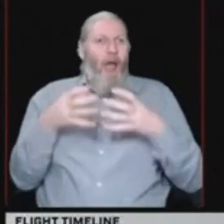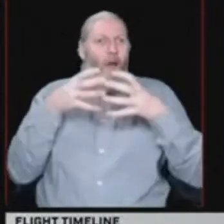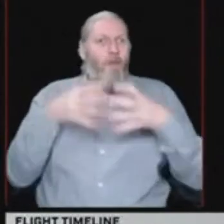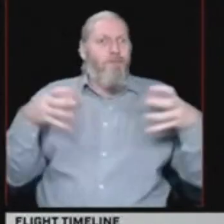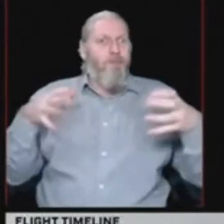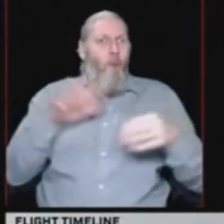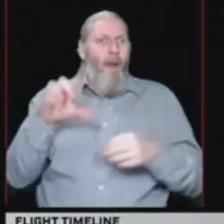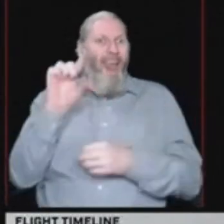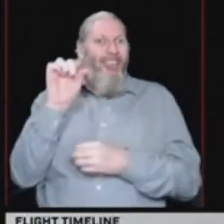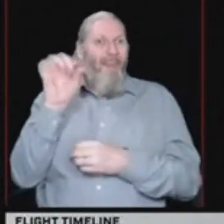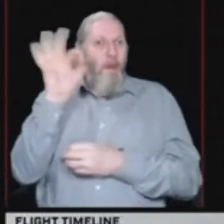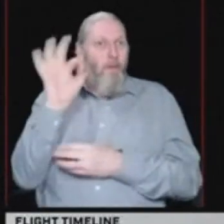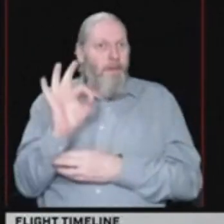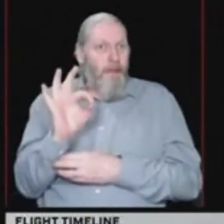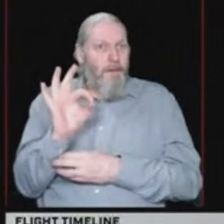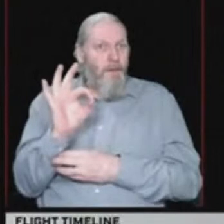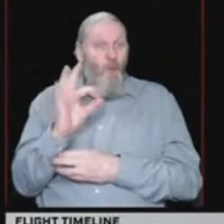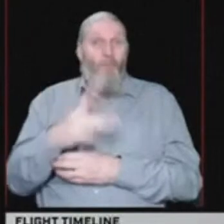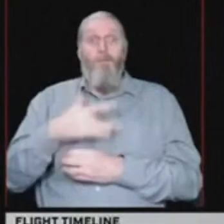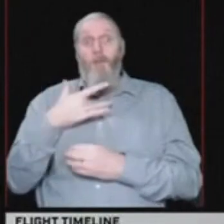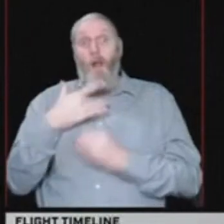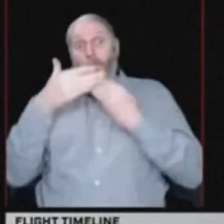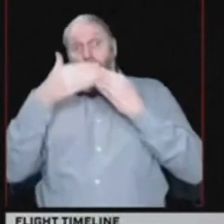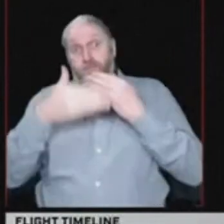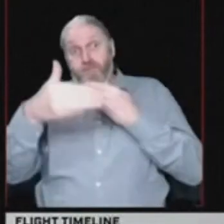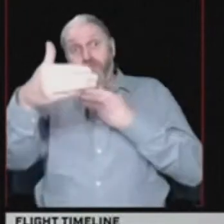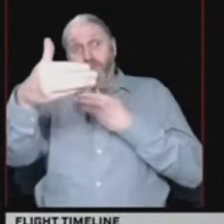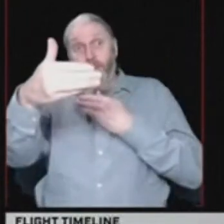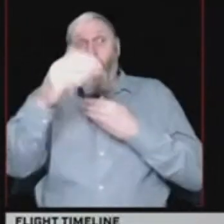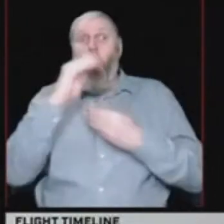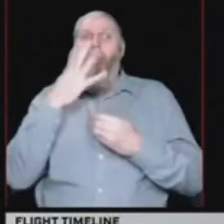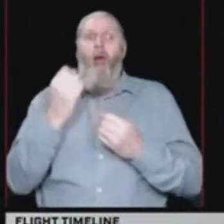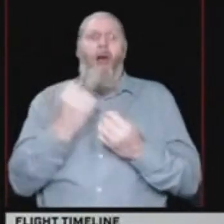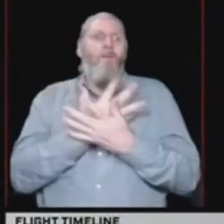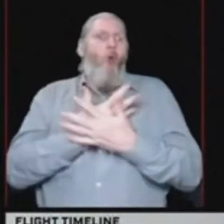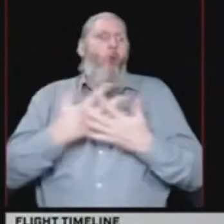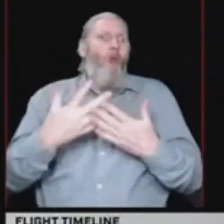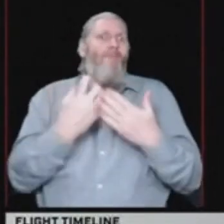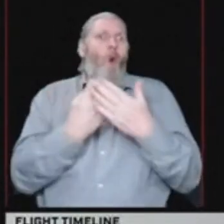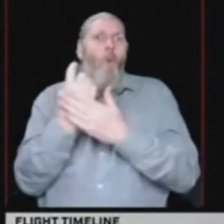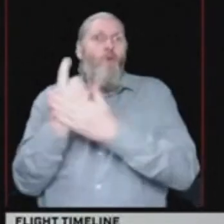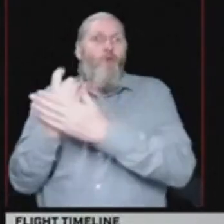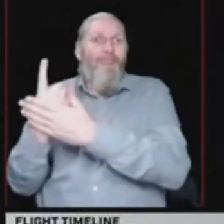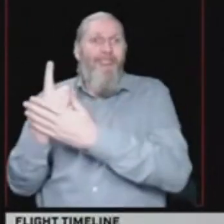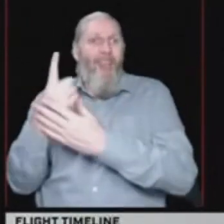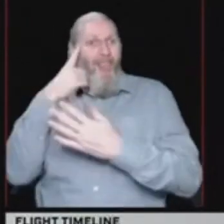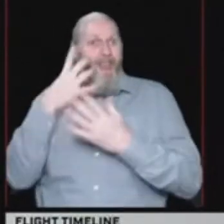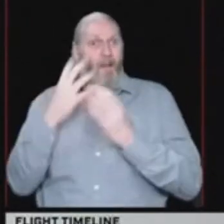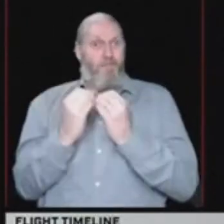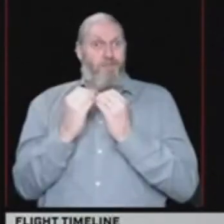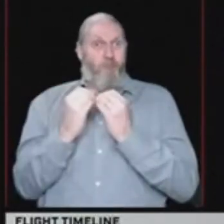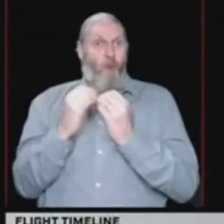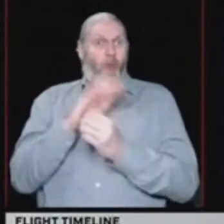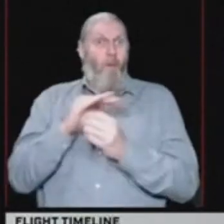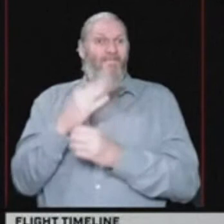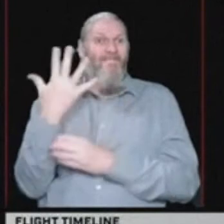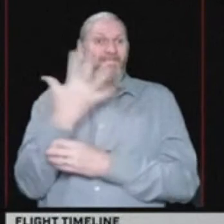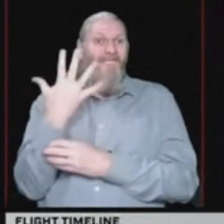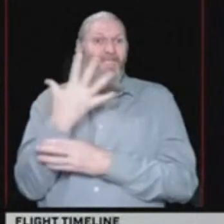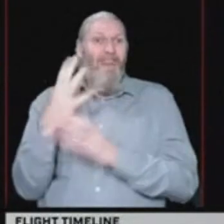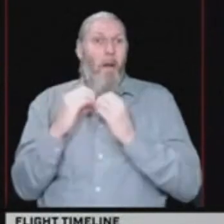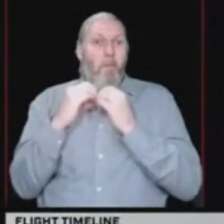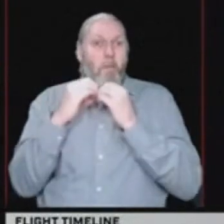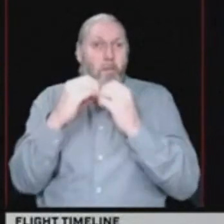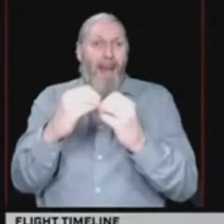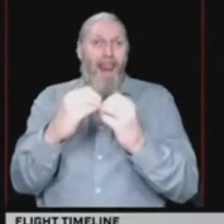be huge opportunities, probably about £15 billion worth of launches of these smaller satellites. The UK